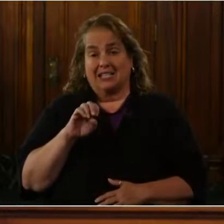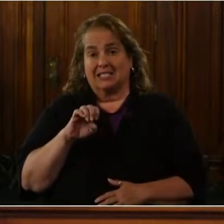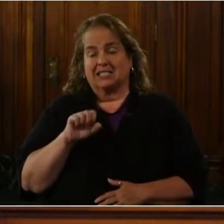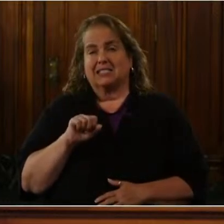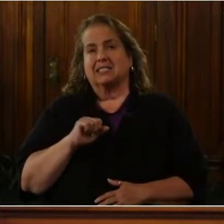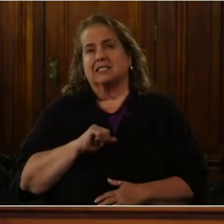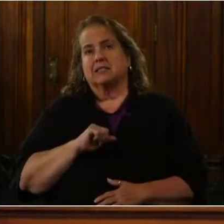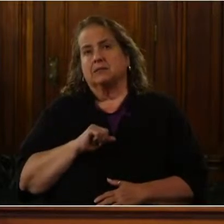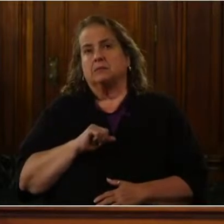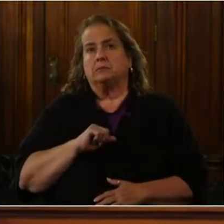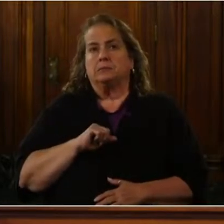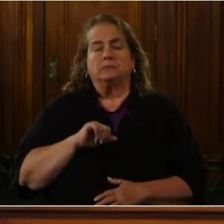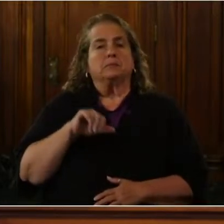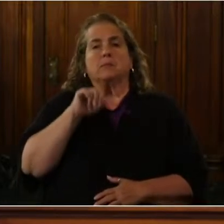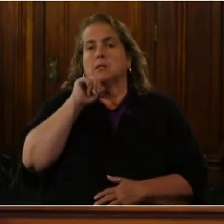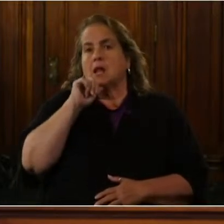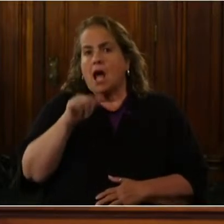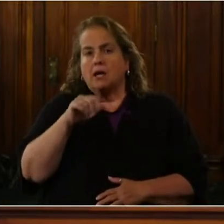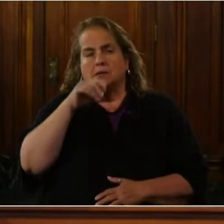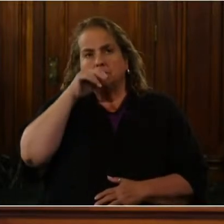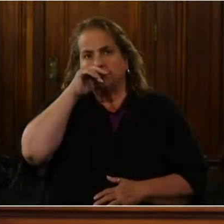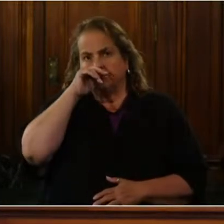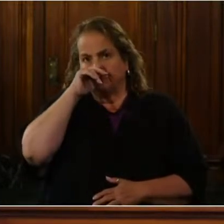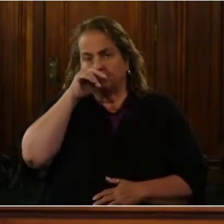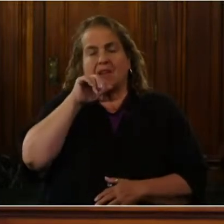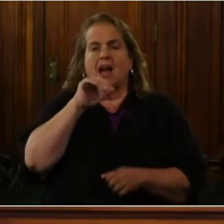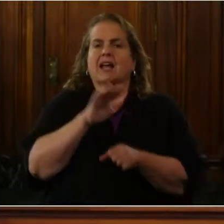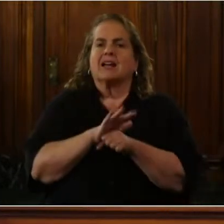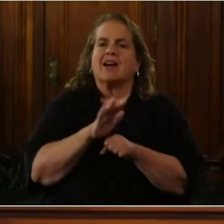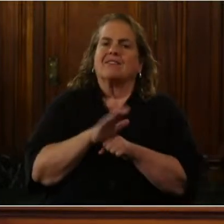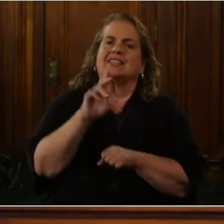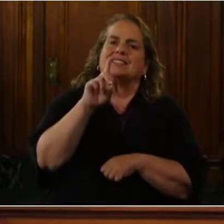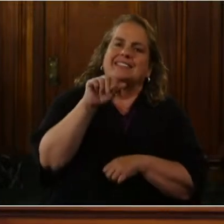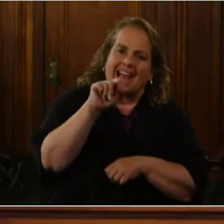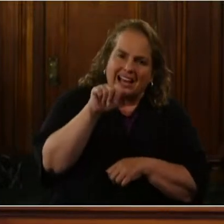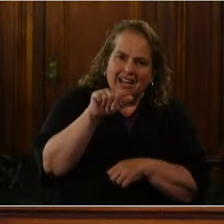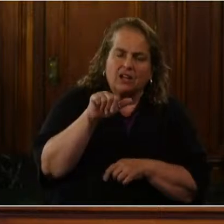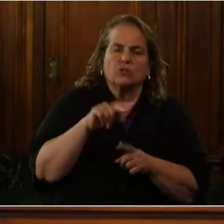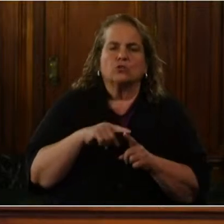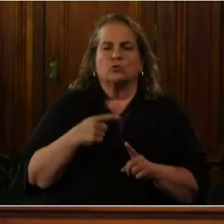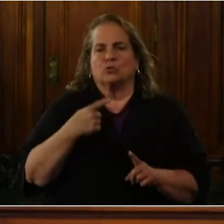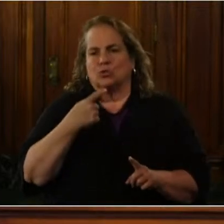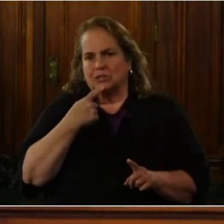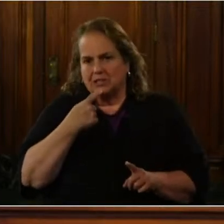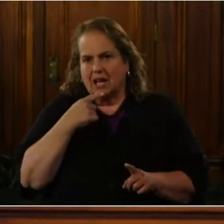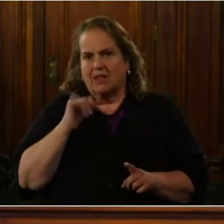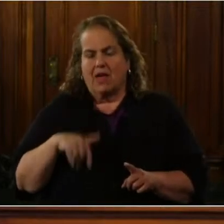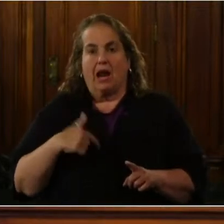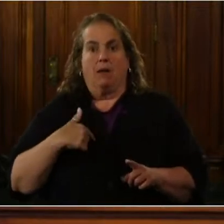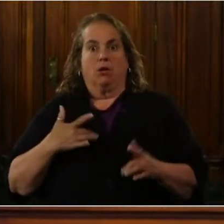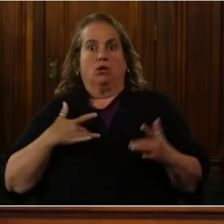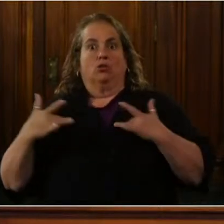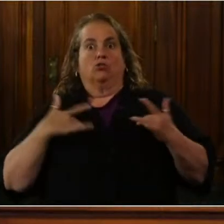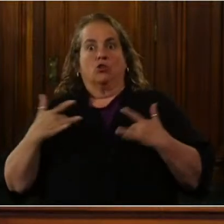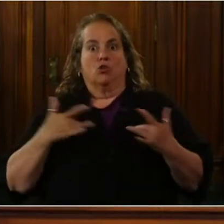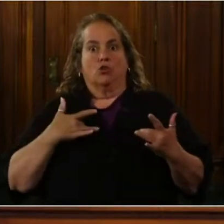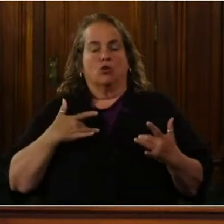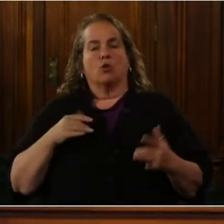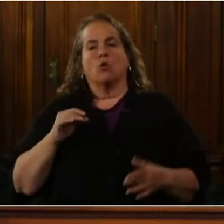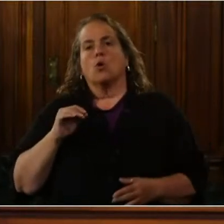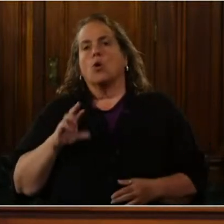not enough data to say that I am concerned or